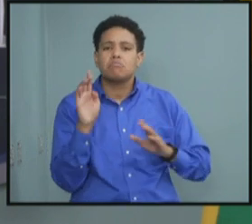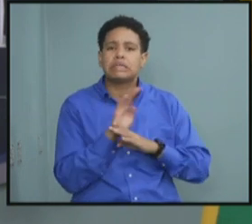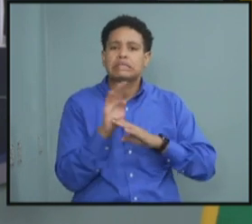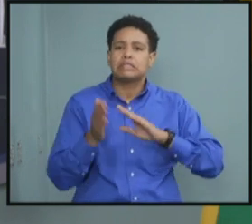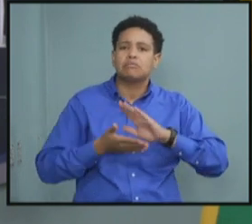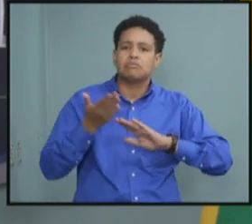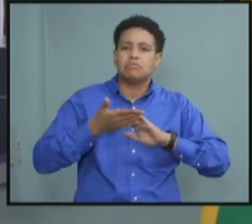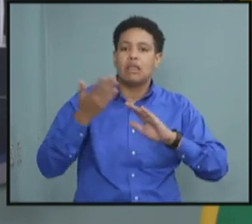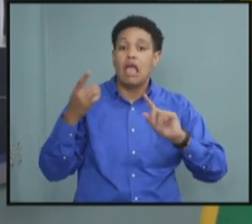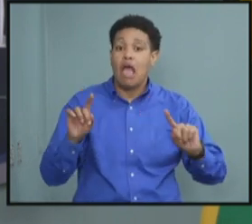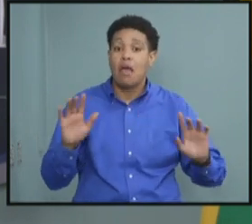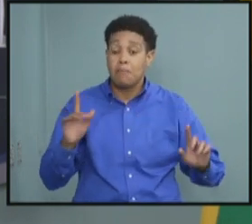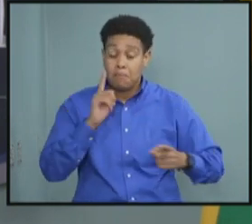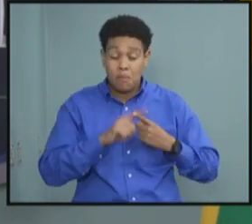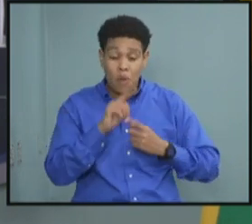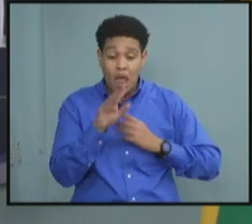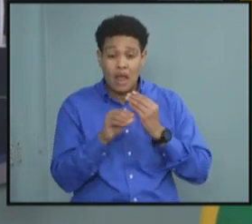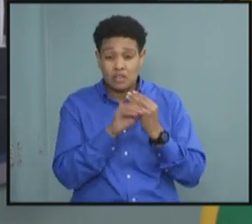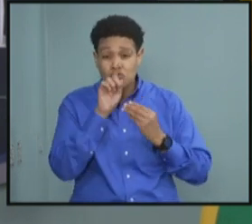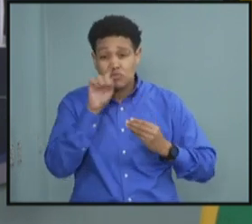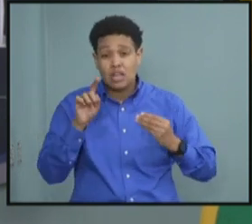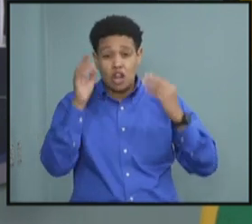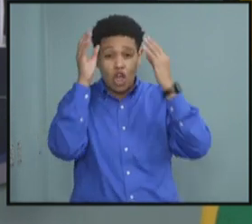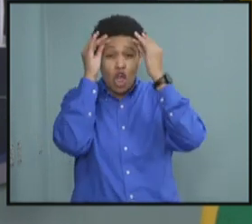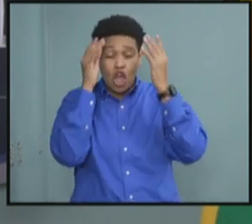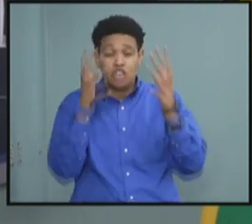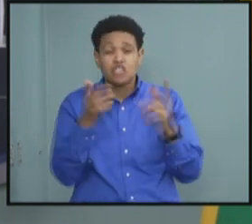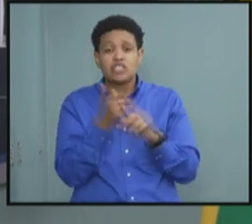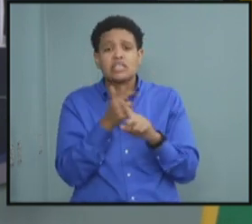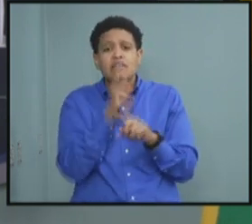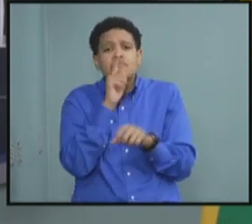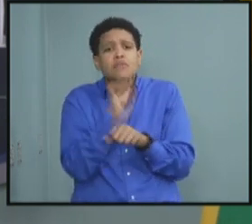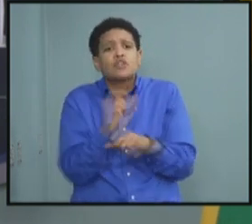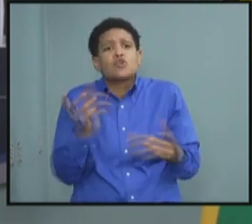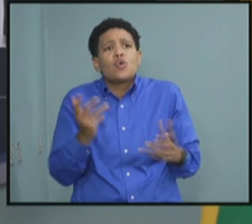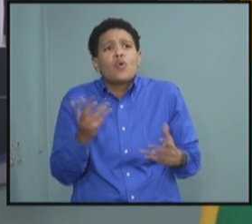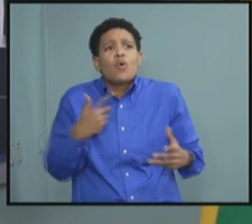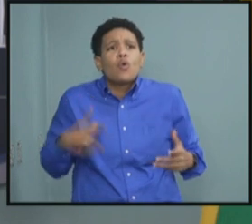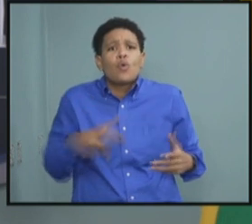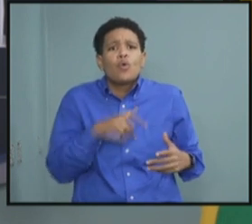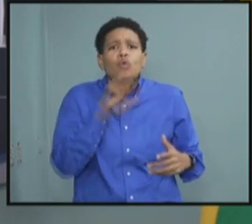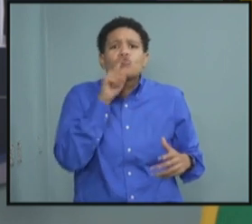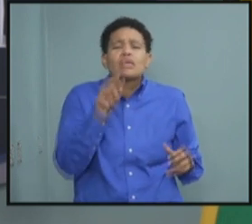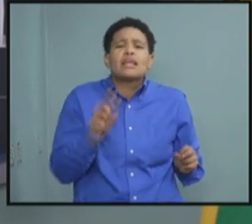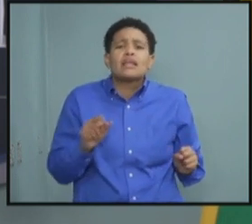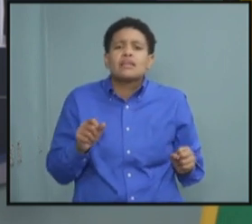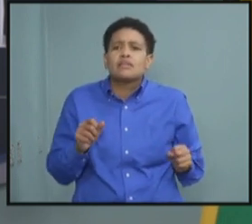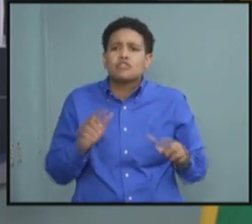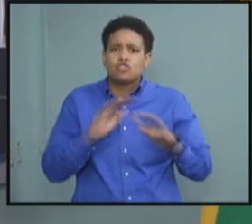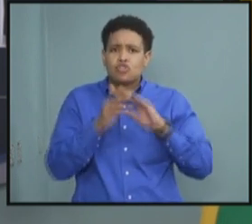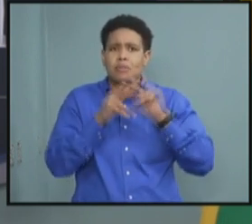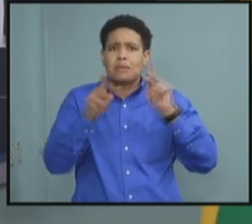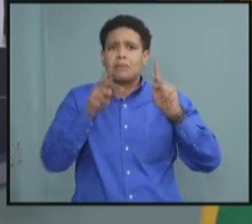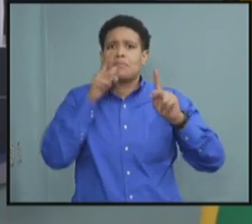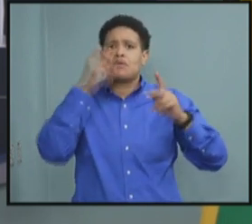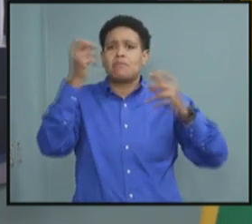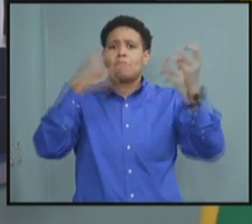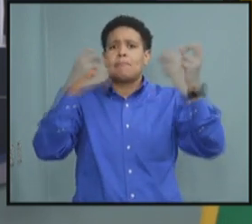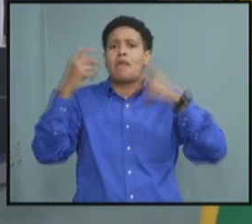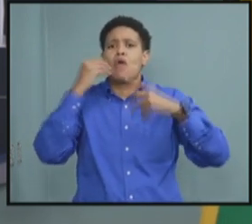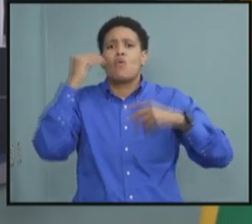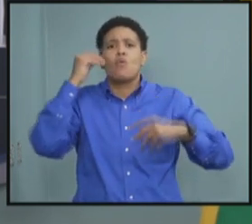business. There's also the consideration of ensuring that we repatriate our Jamaicans who